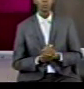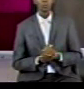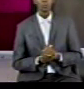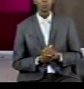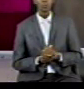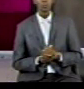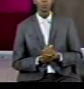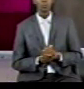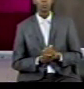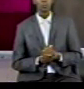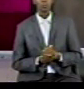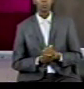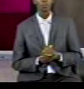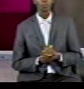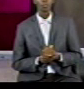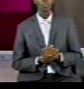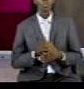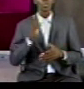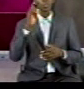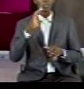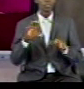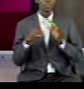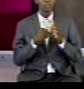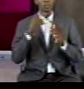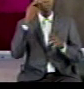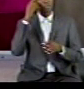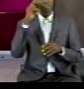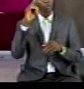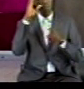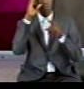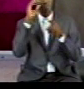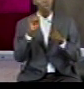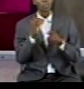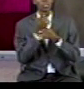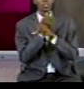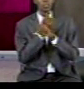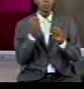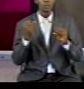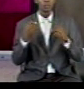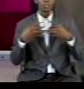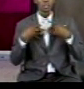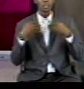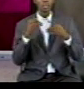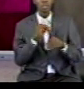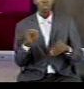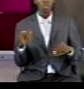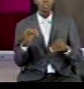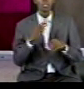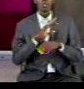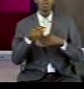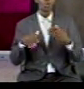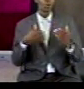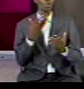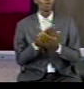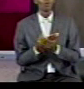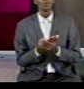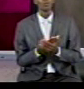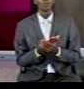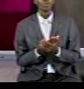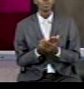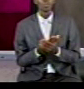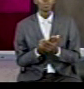God did many things for him. Salvation, healing, and all. Keep